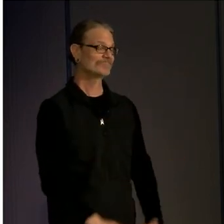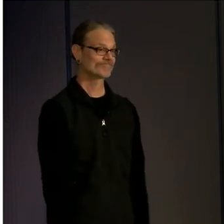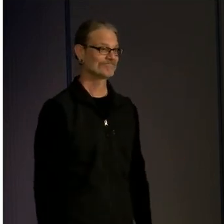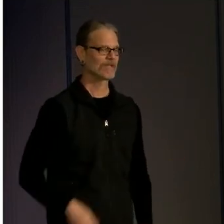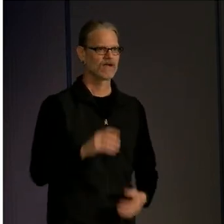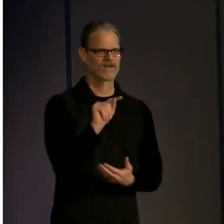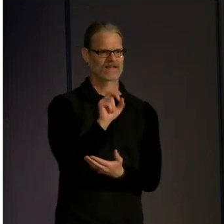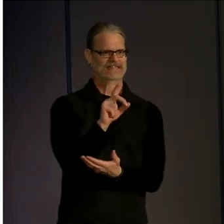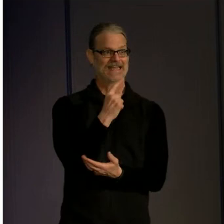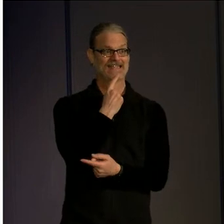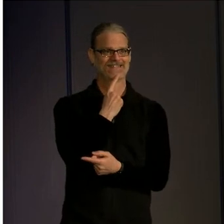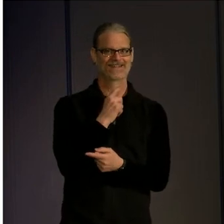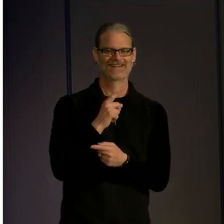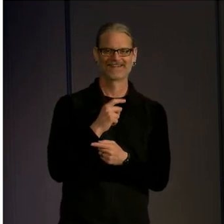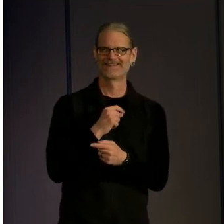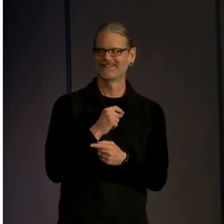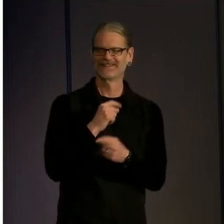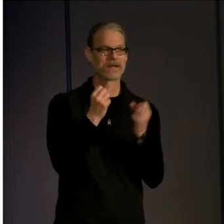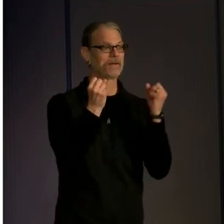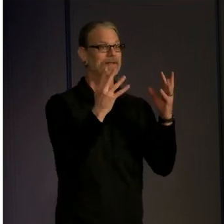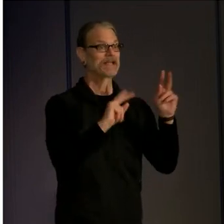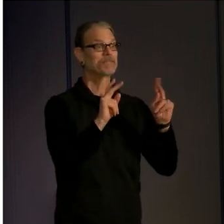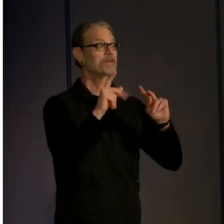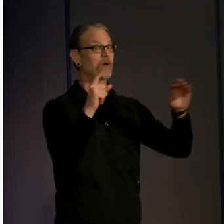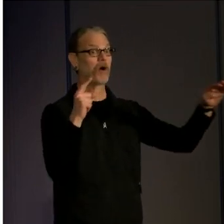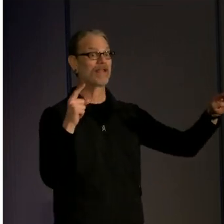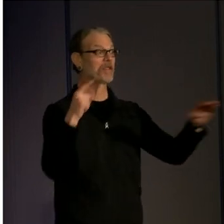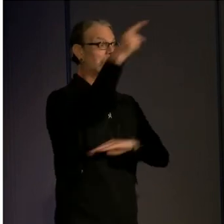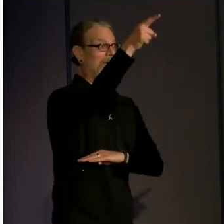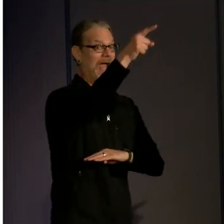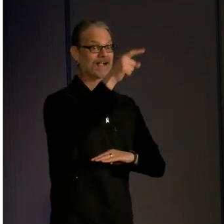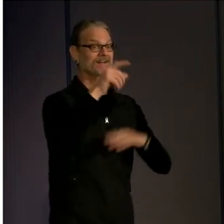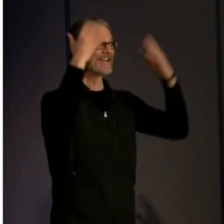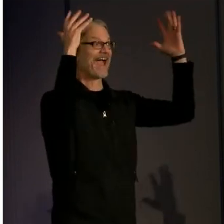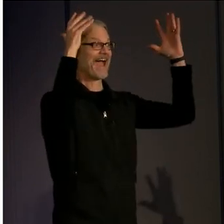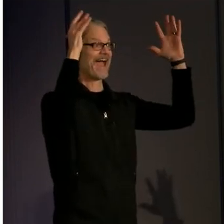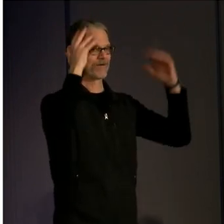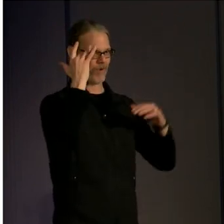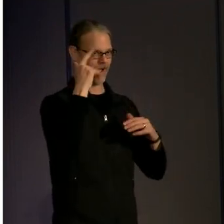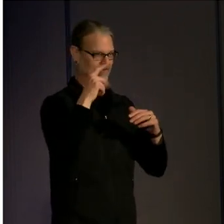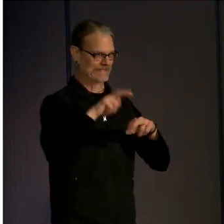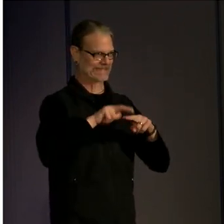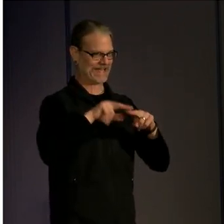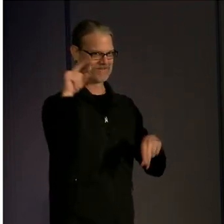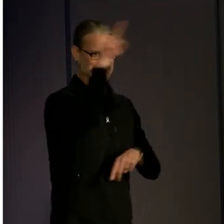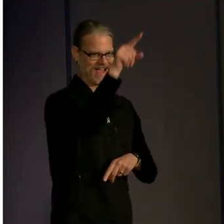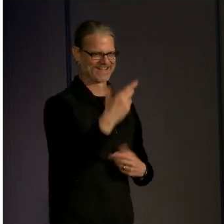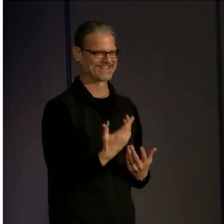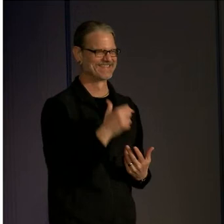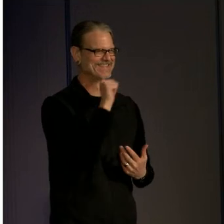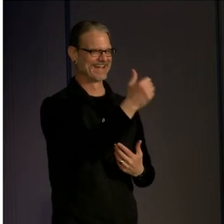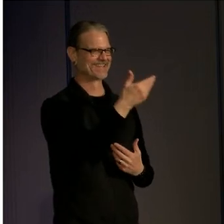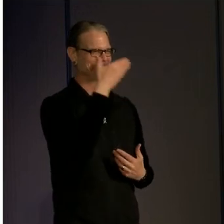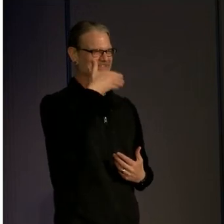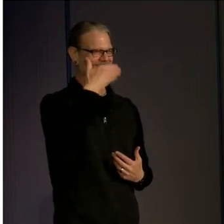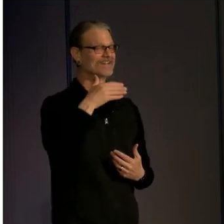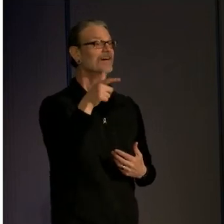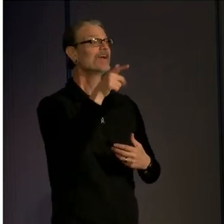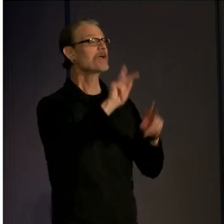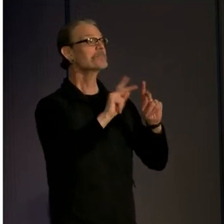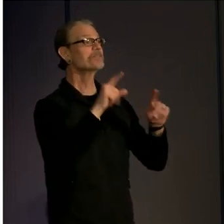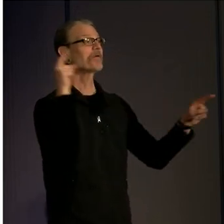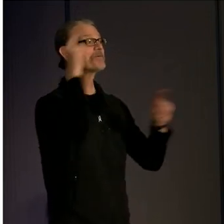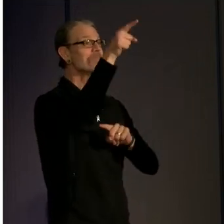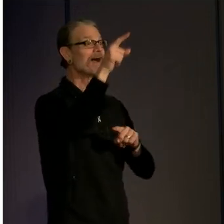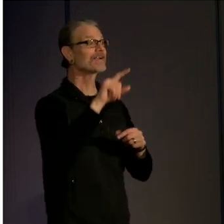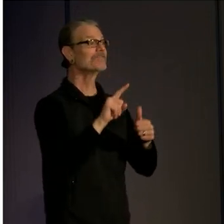Ted was saying a lot of folks in the back were the ones who are saying their first year. So here's a hint for people in the back. If you're a